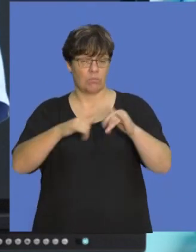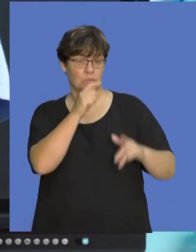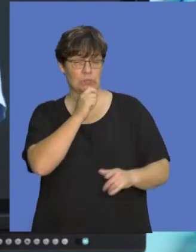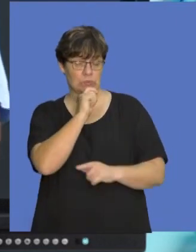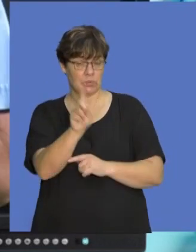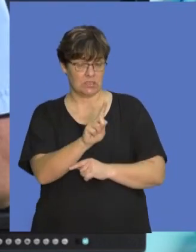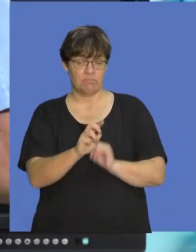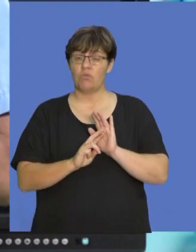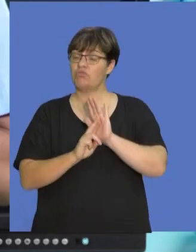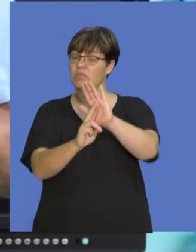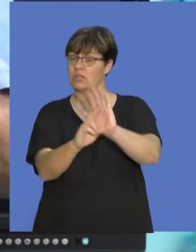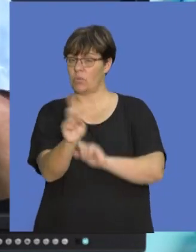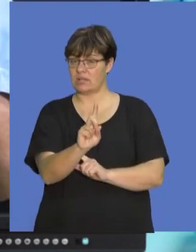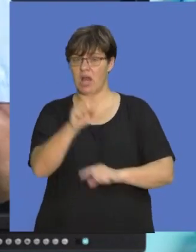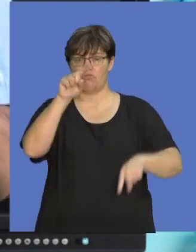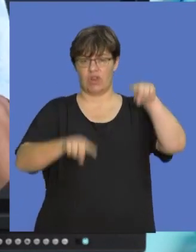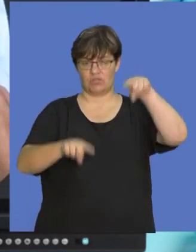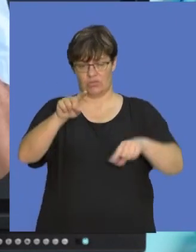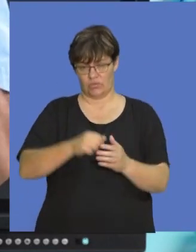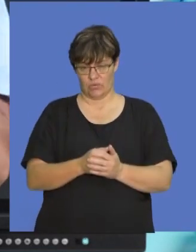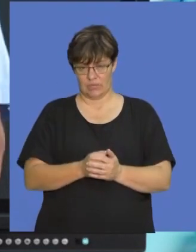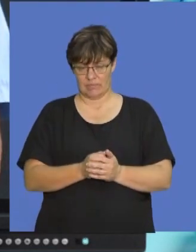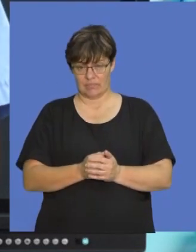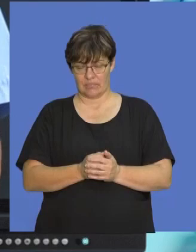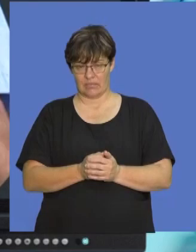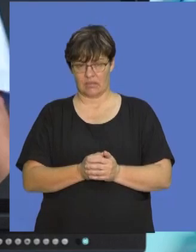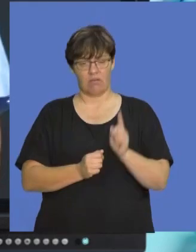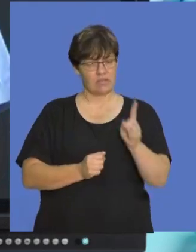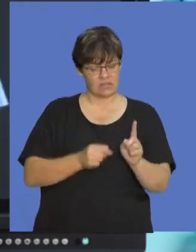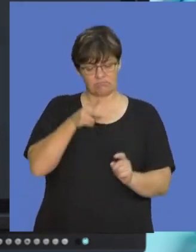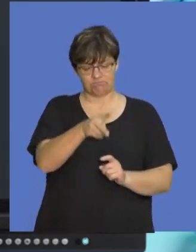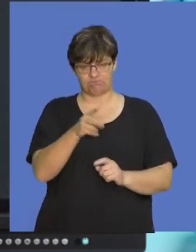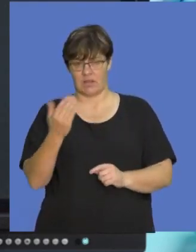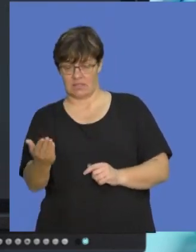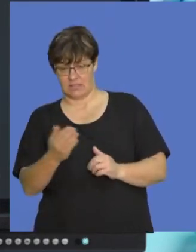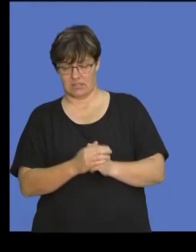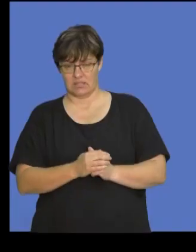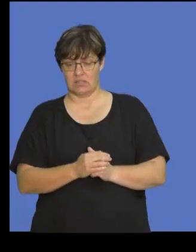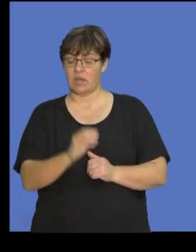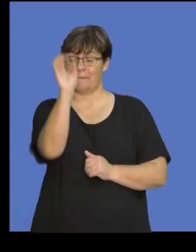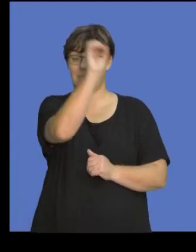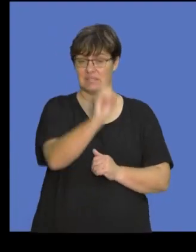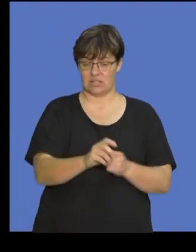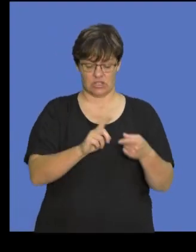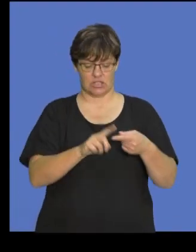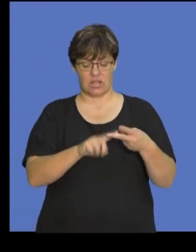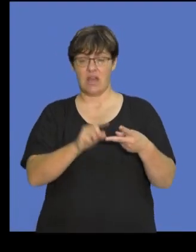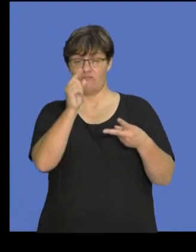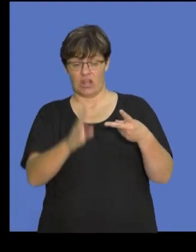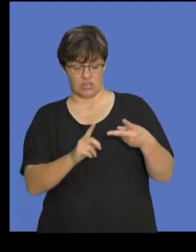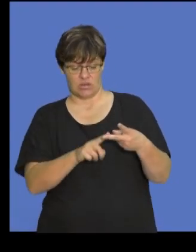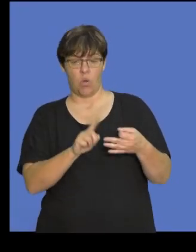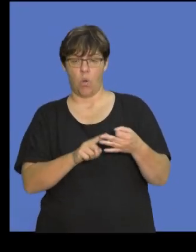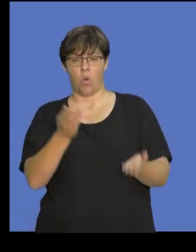very commonly used. We can represent it as a ratio of two things. Have a look here. We're saying it's a